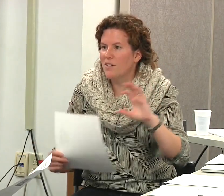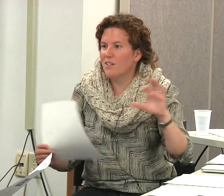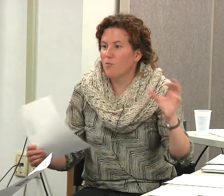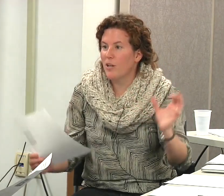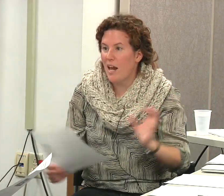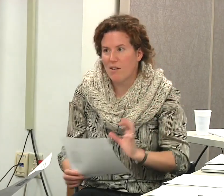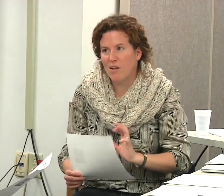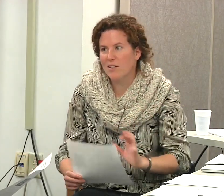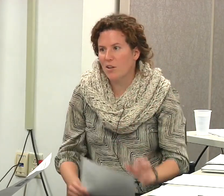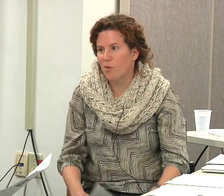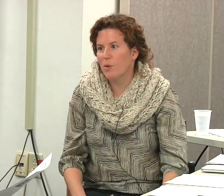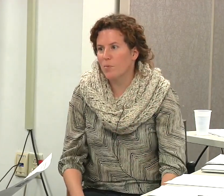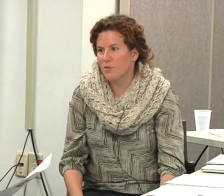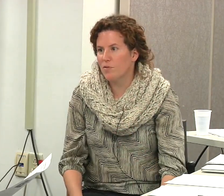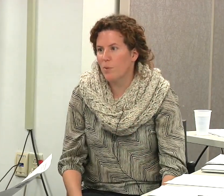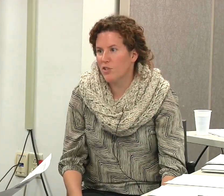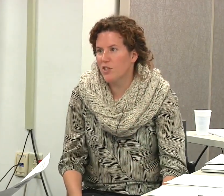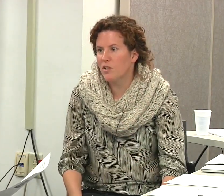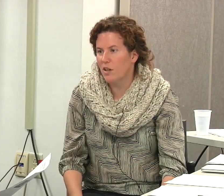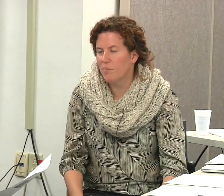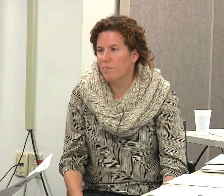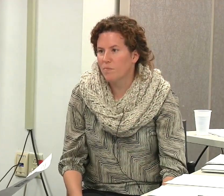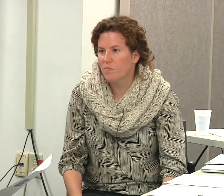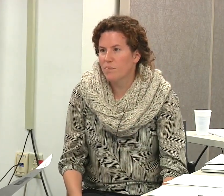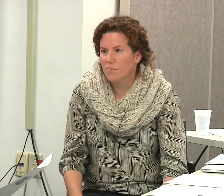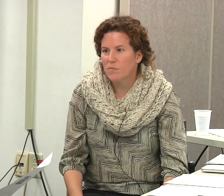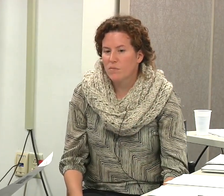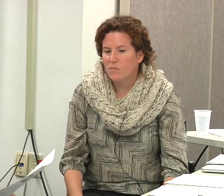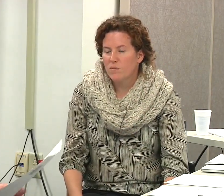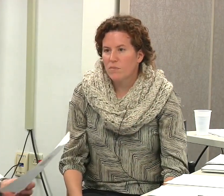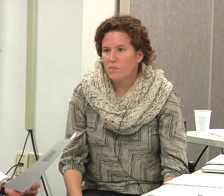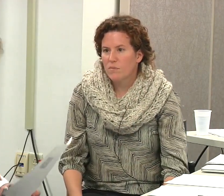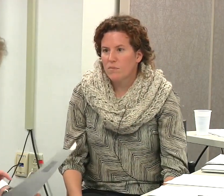compiling and reorganizing and reanalyzing other people's information. Yep.